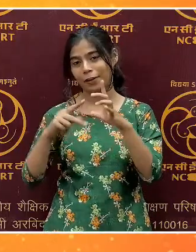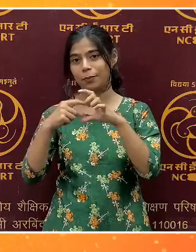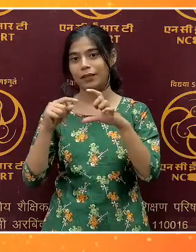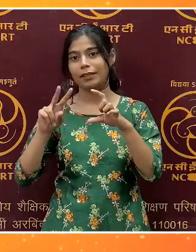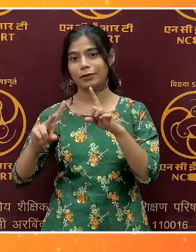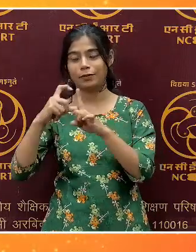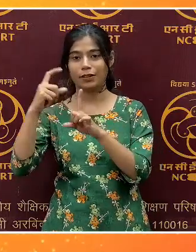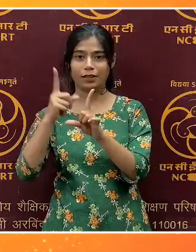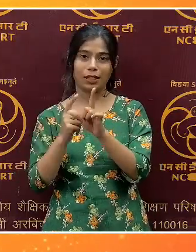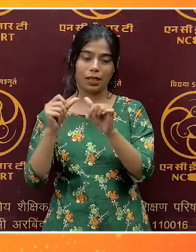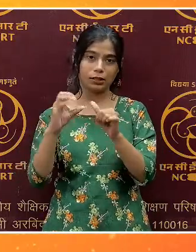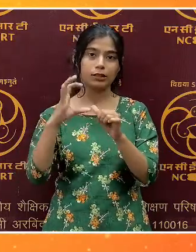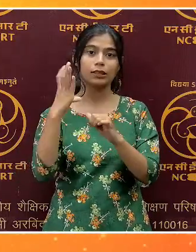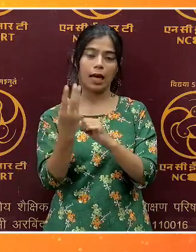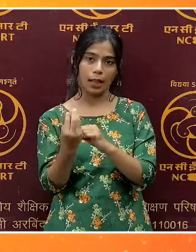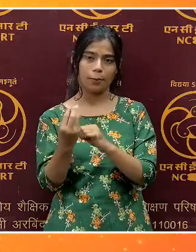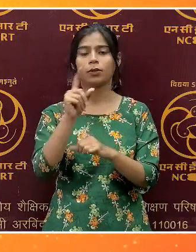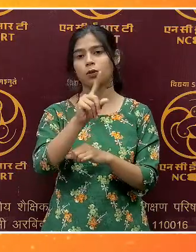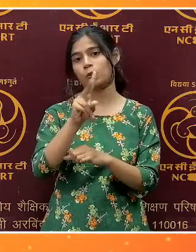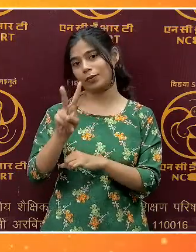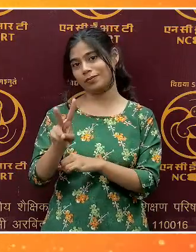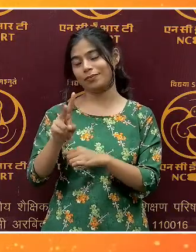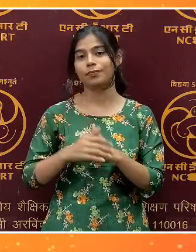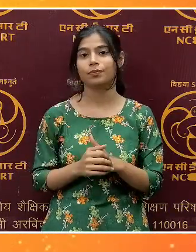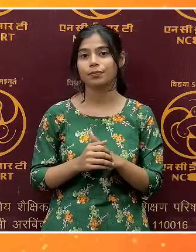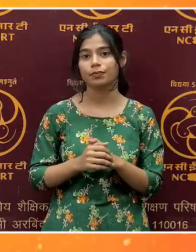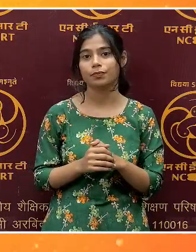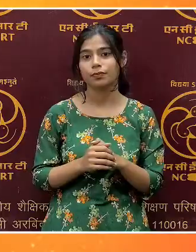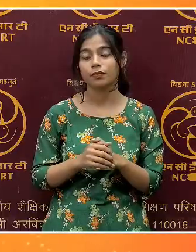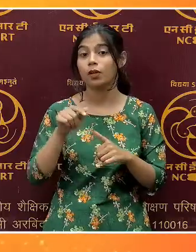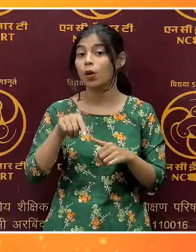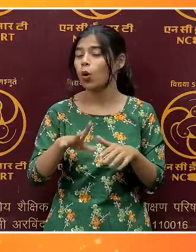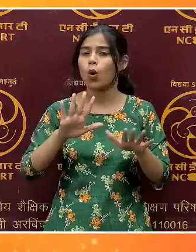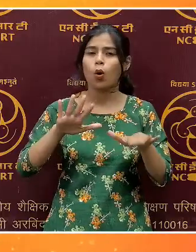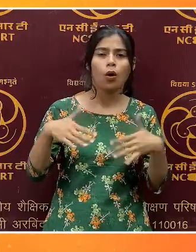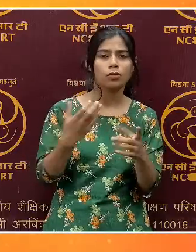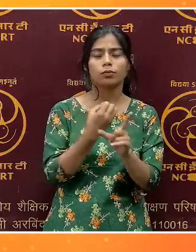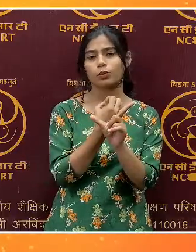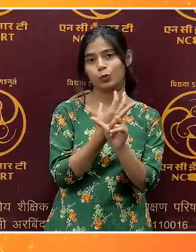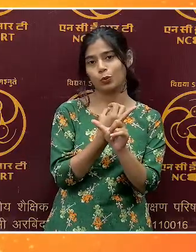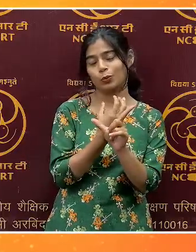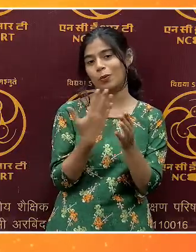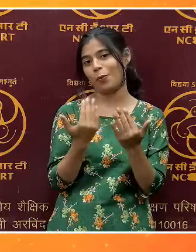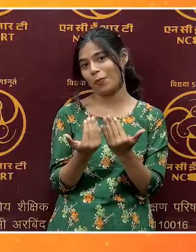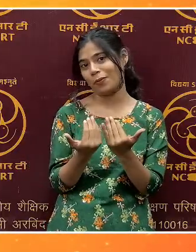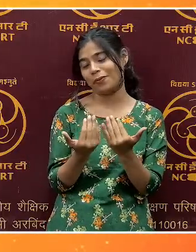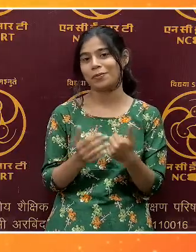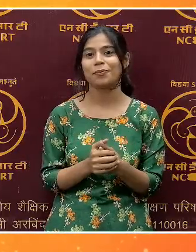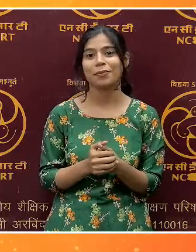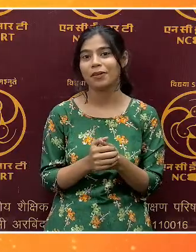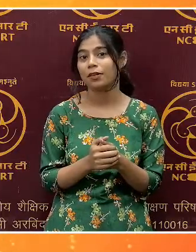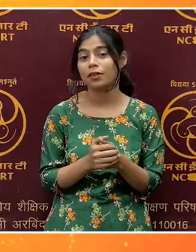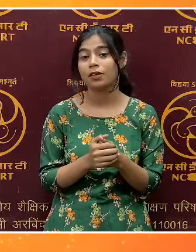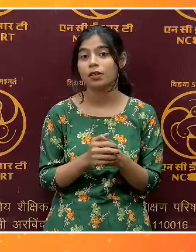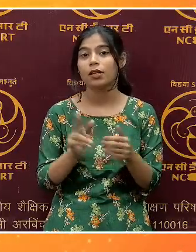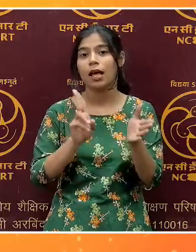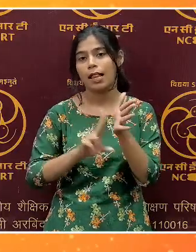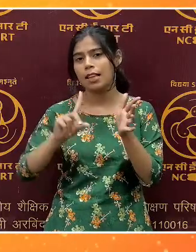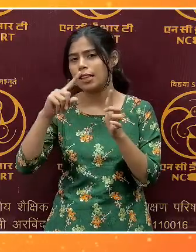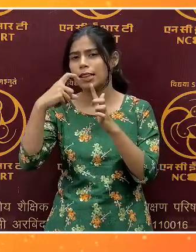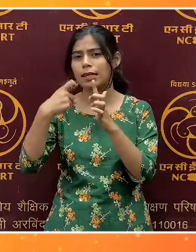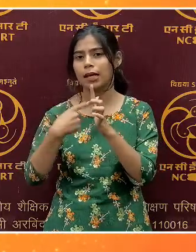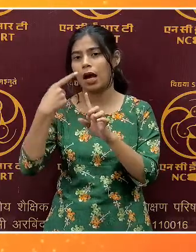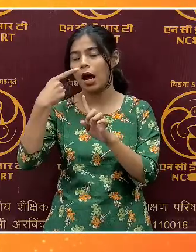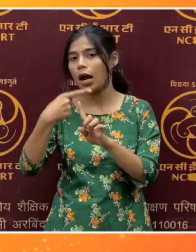11. And apart from this, we are also streaming live on our YouTube channel which goes by the name NCERT